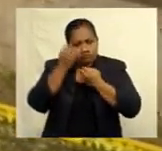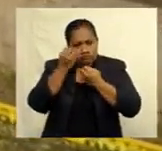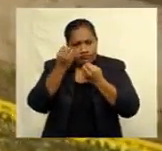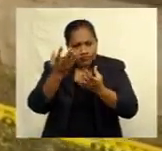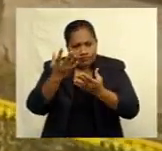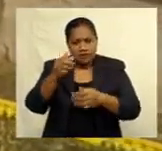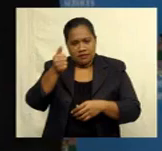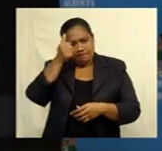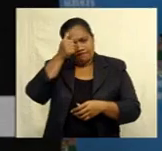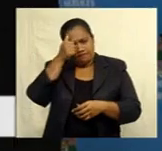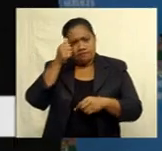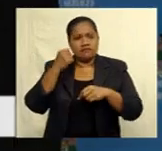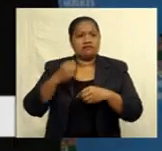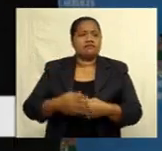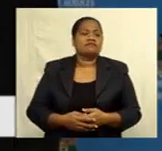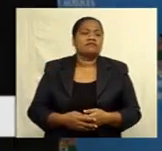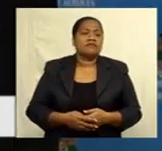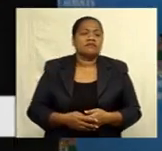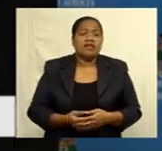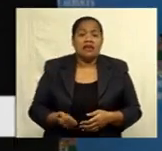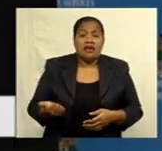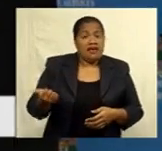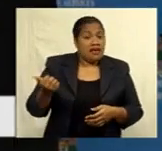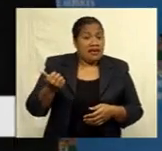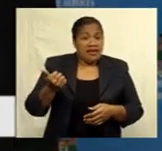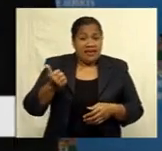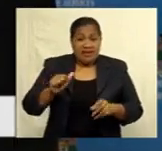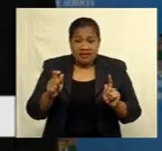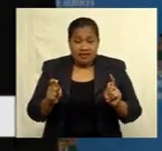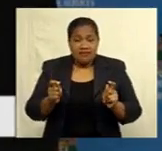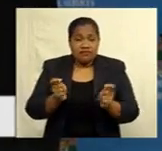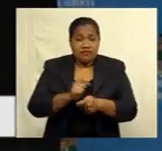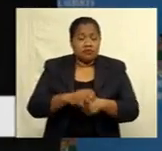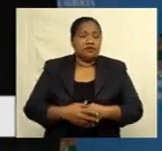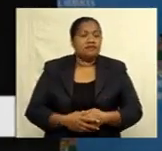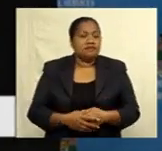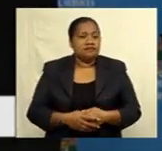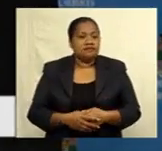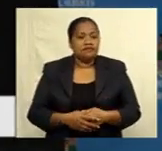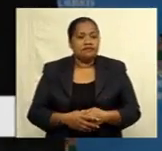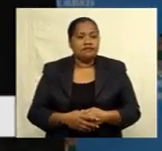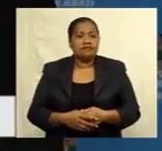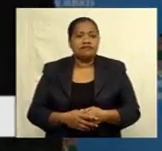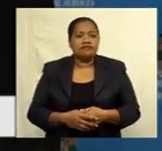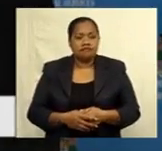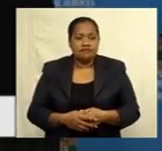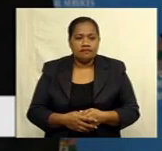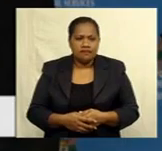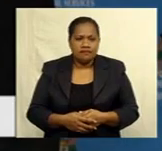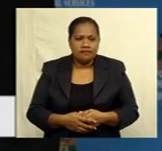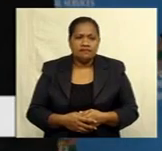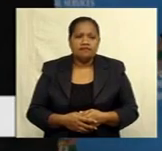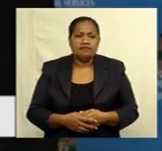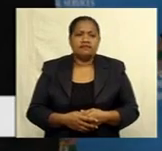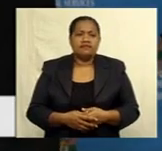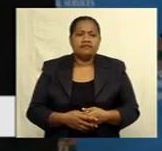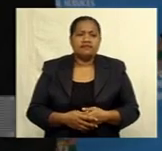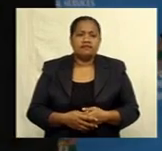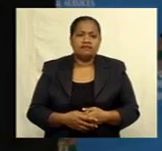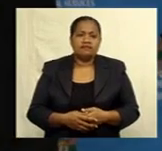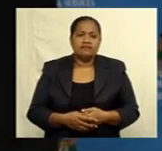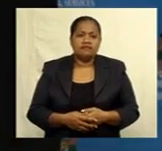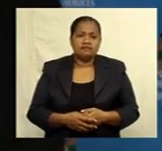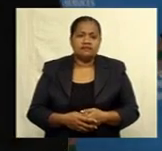on the laws. Any adjustment to this containment zone will depend on the number of vaccines provided to our communities,